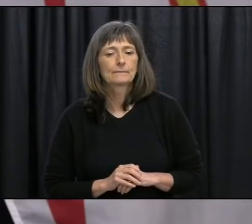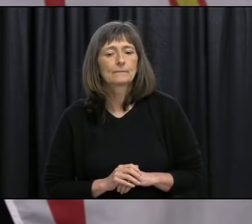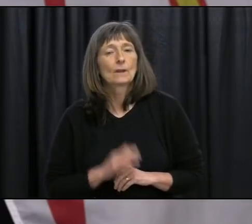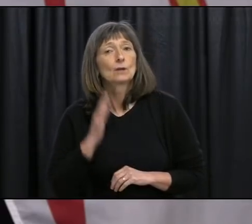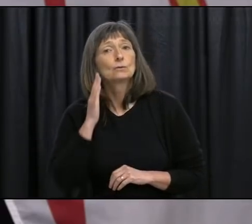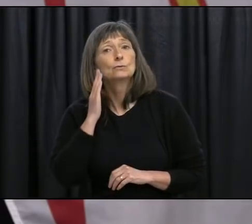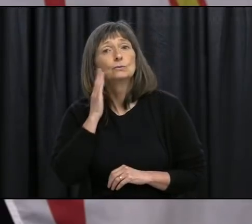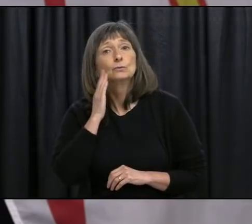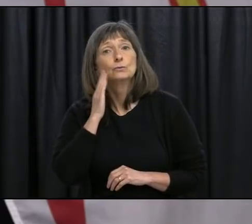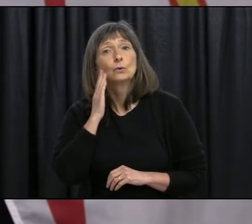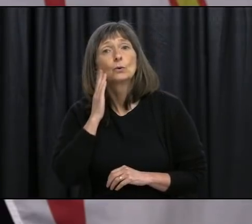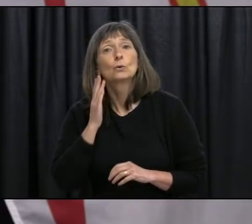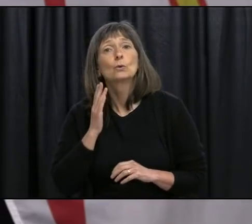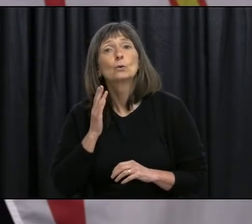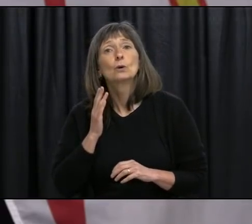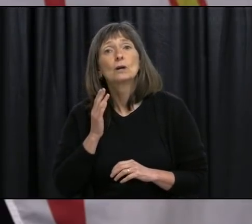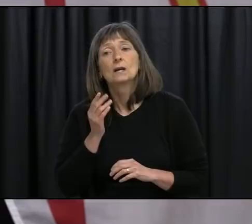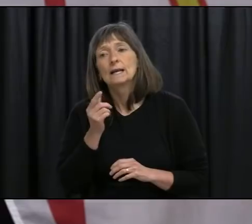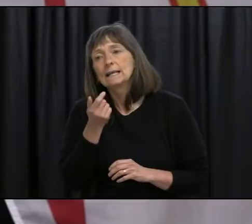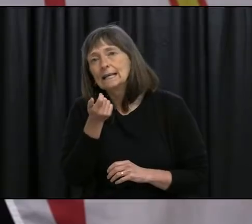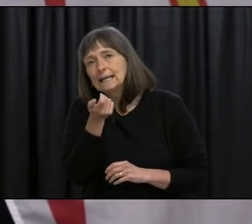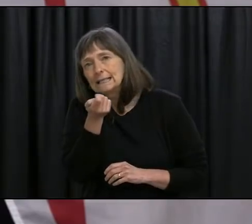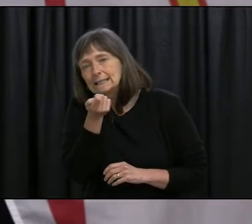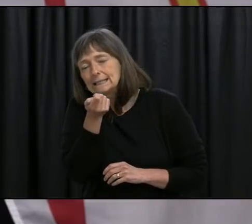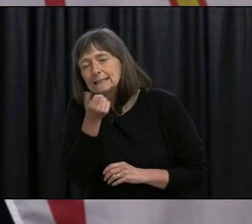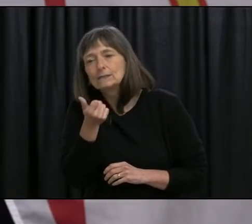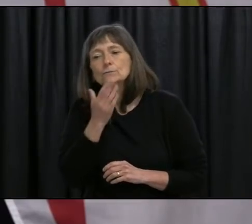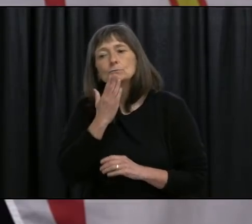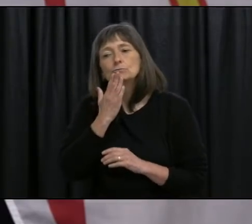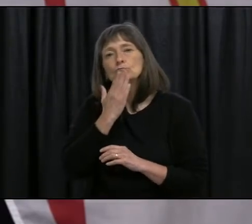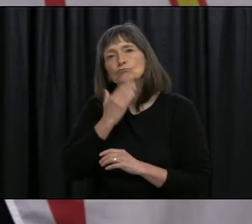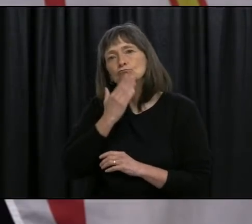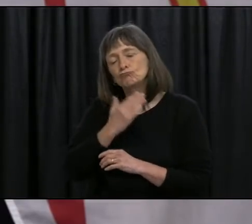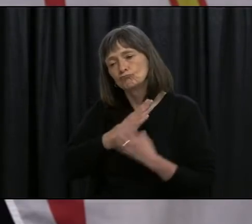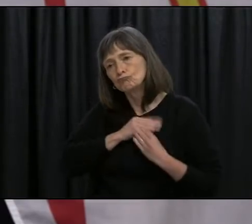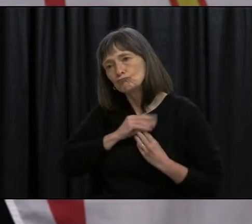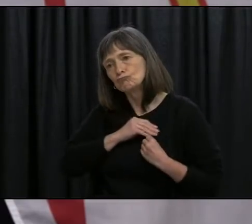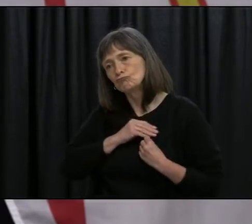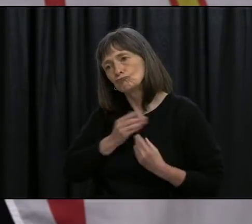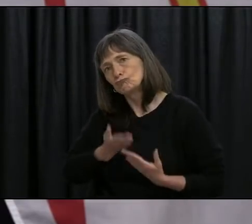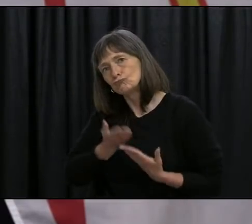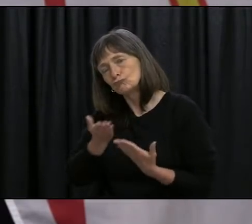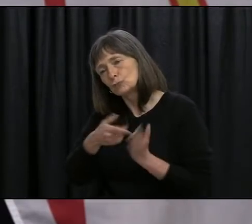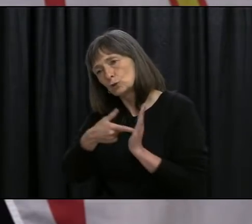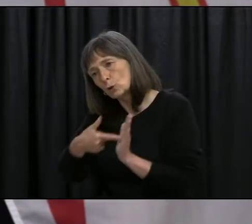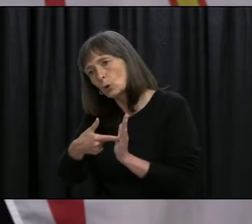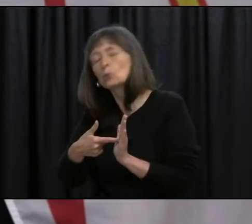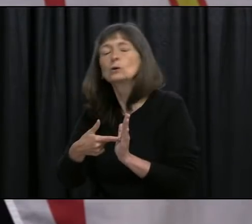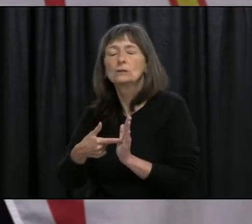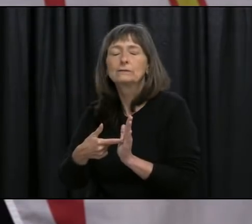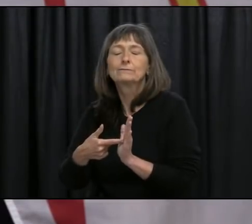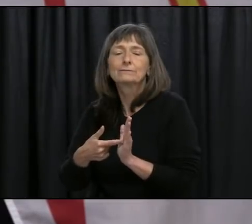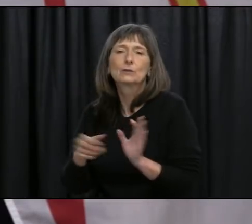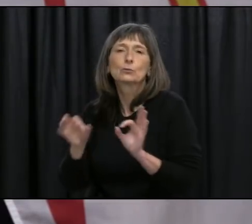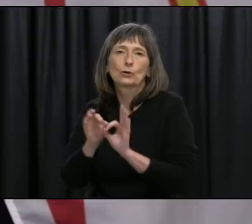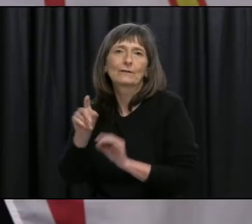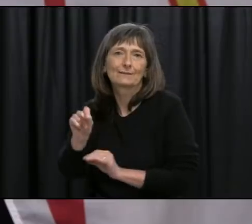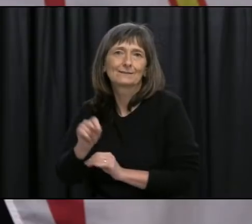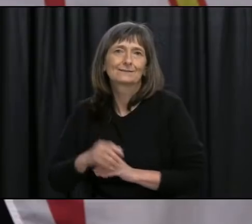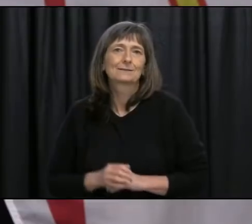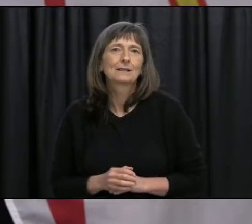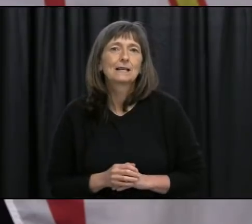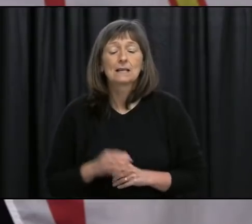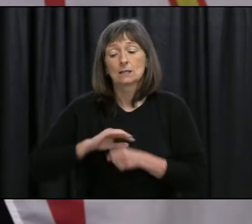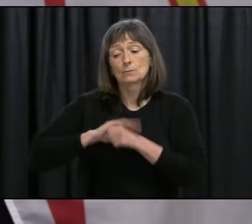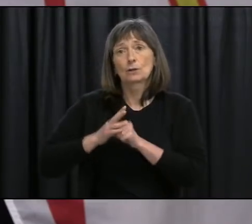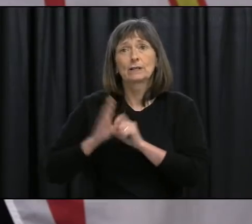act of kindness, no matter how small, is ever wasted. This pandemic has brought us together in an unimaginable way, and I